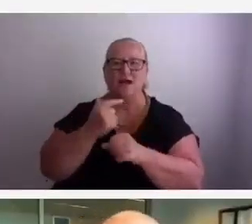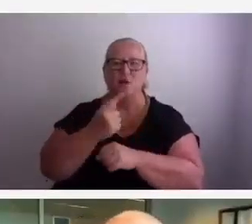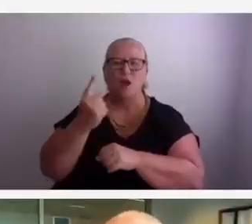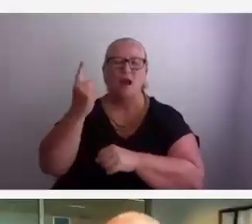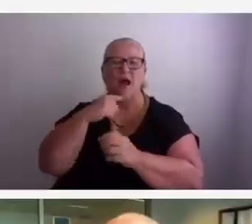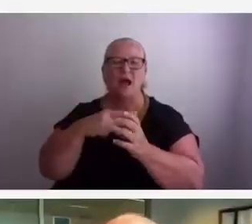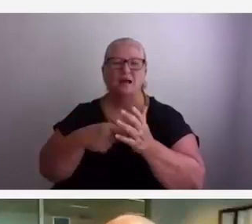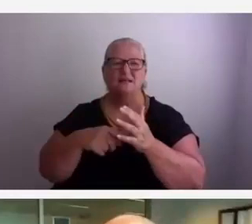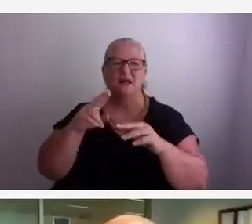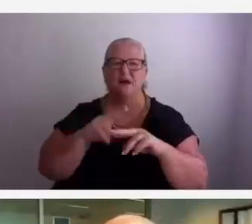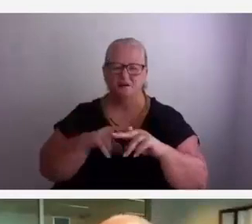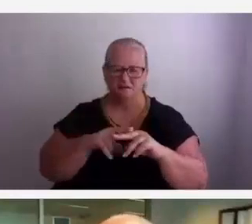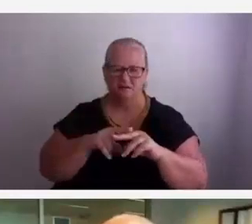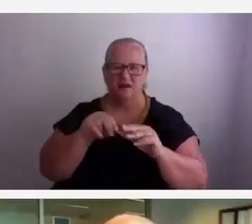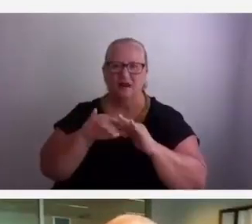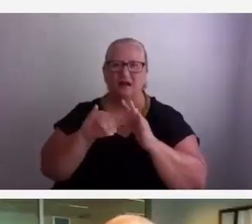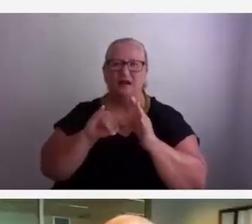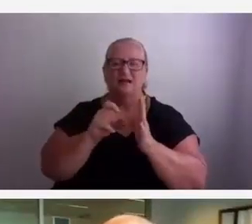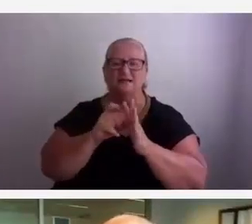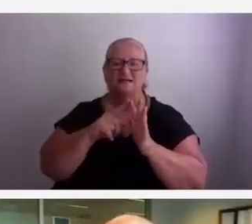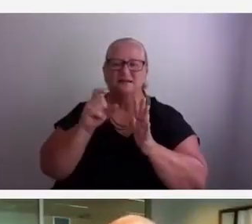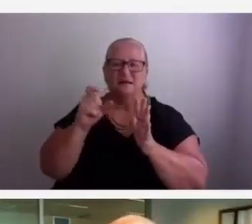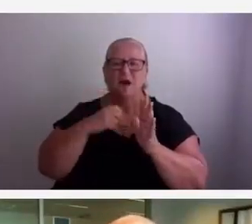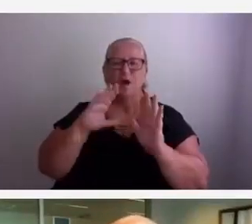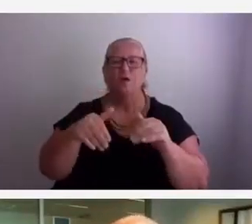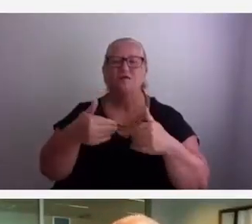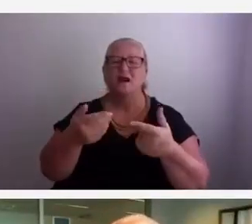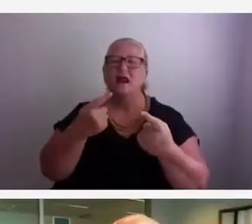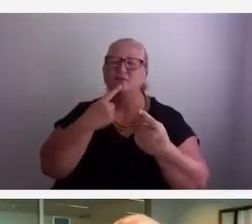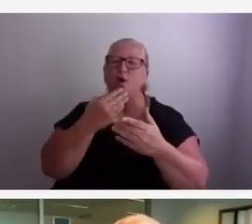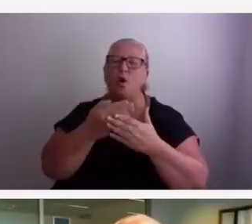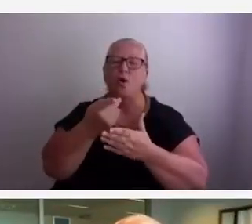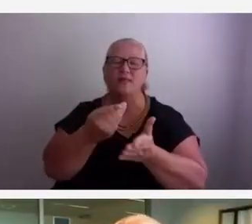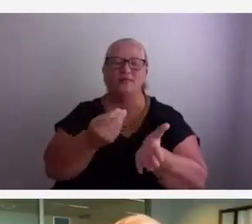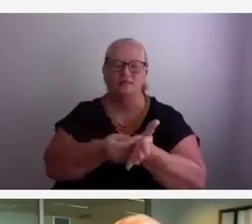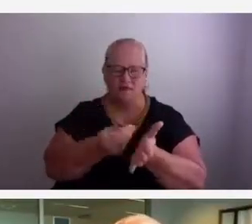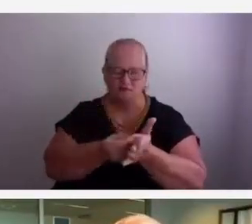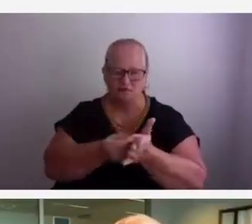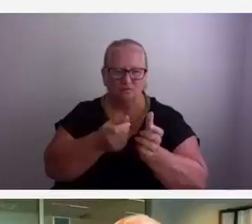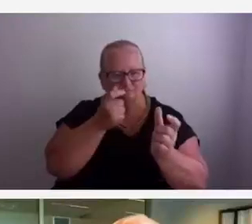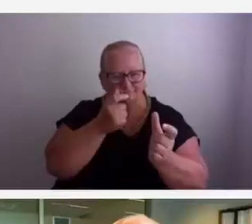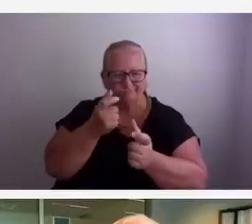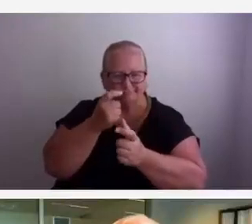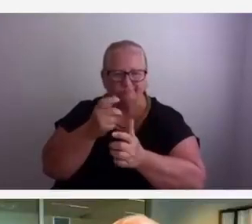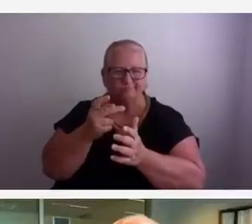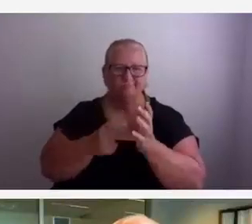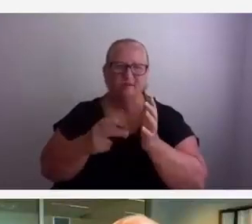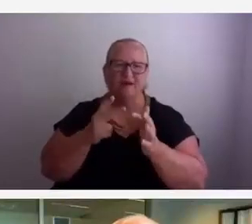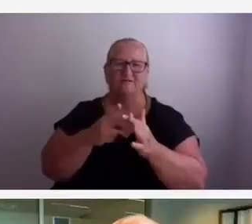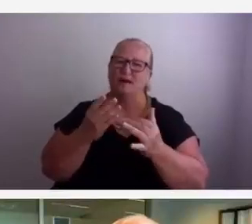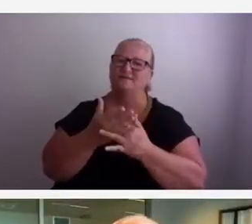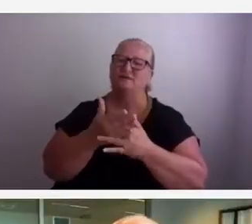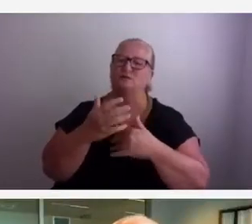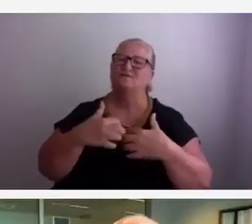reform webinar held in December and provided information on the financial and prudential monitoring, compliance and intervention